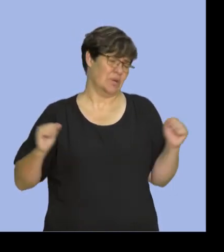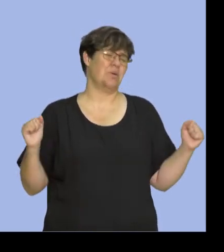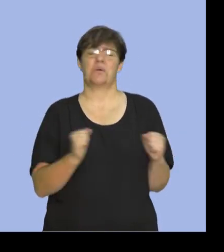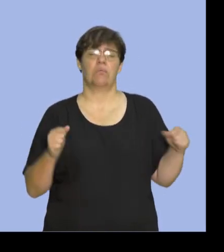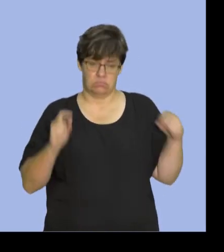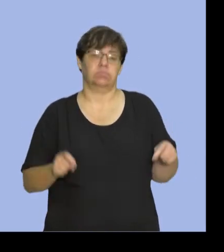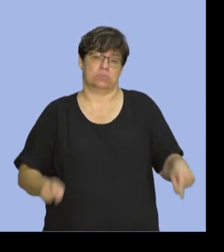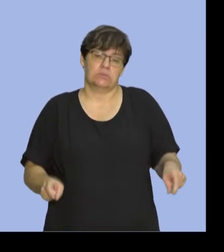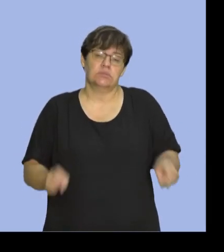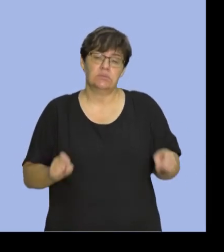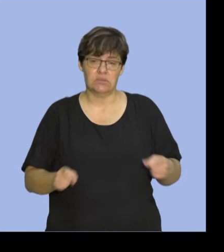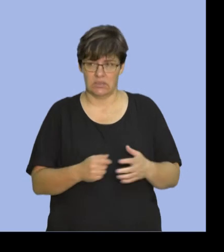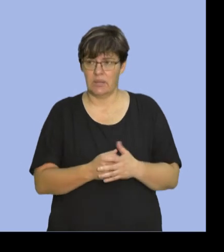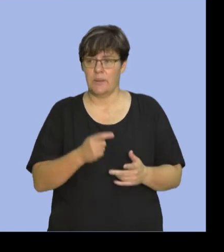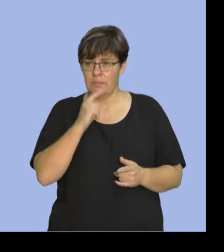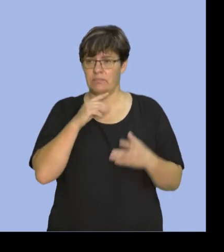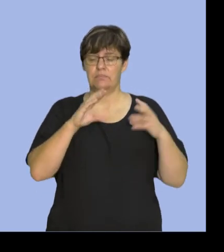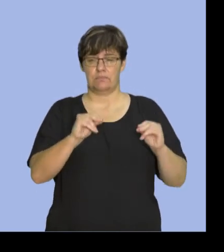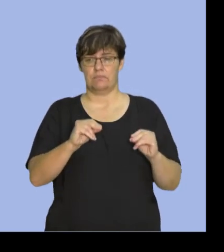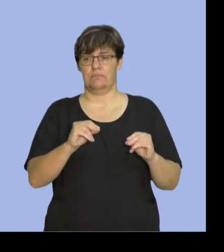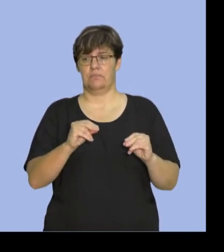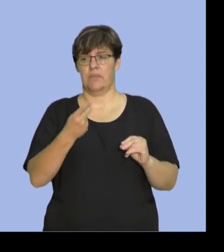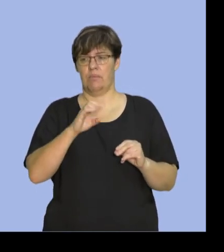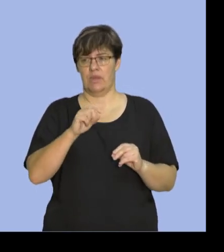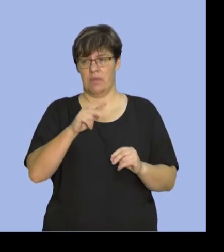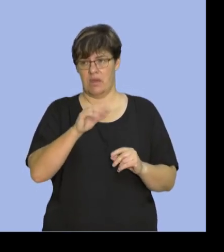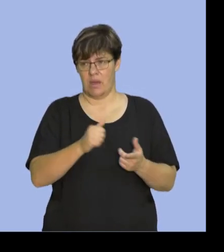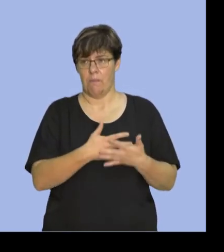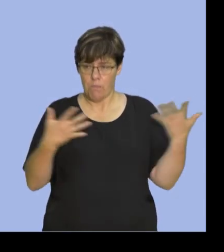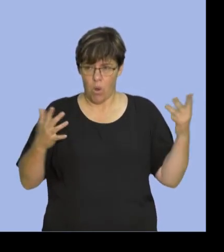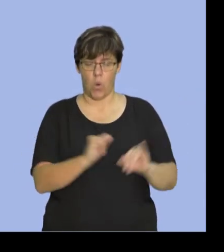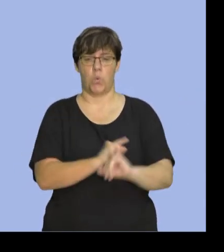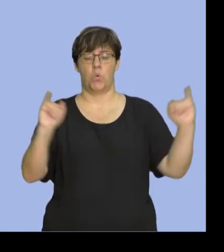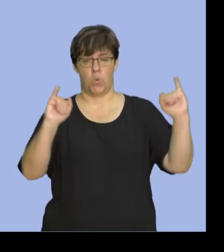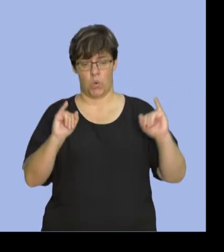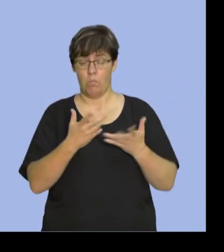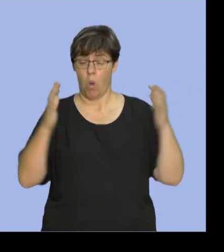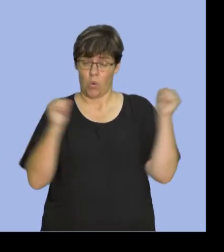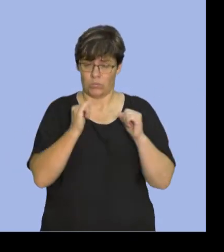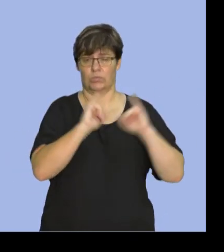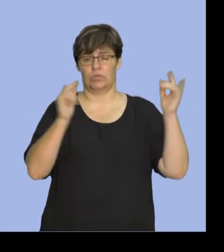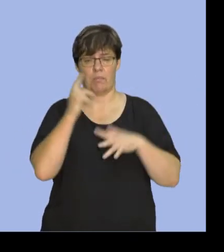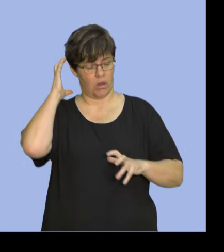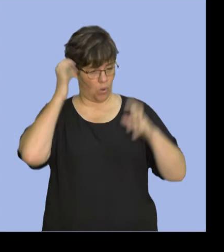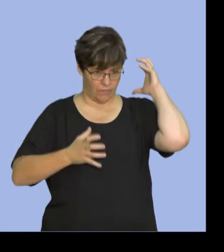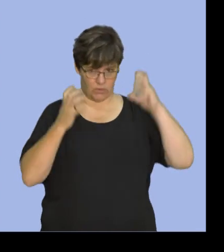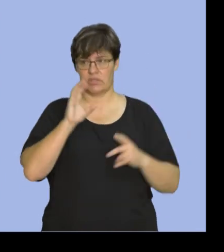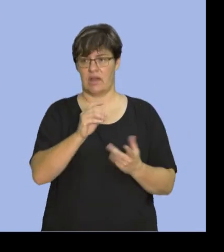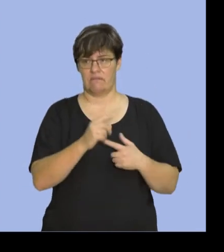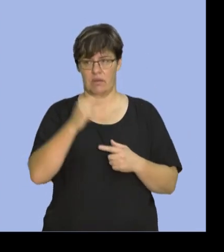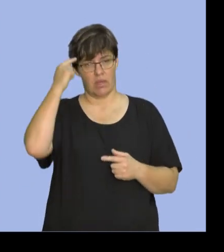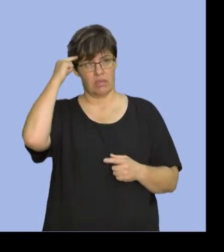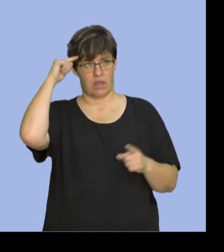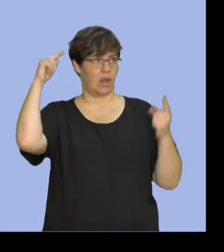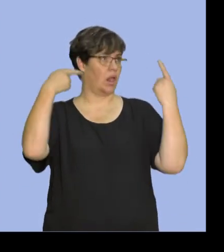stops hypothermia and becomes more severe with time. There's confusion, dementia,